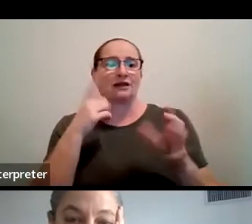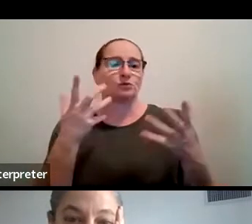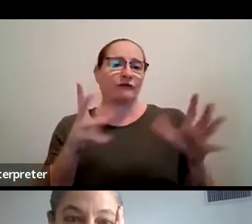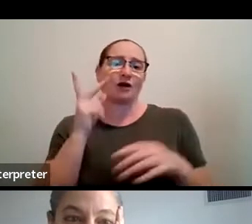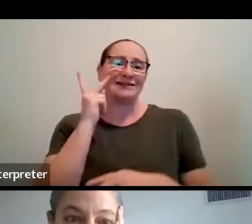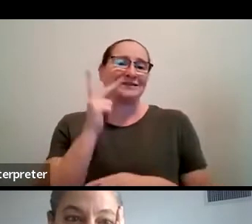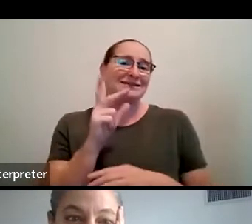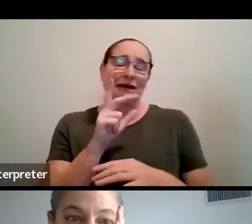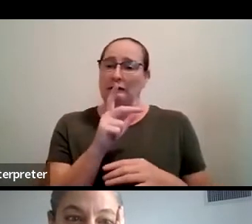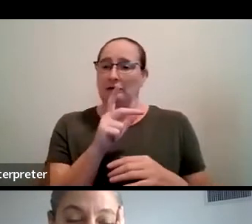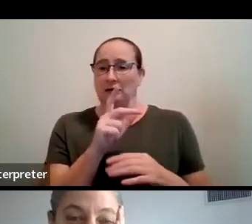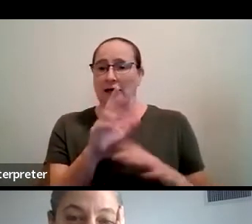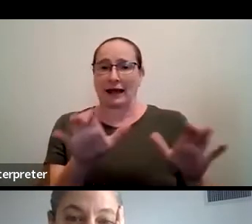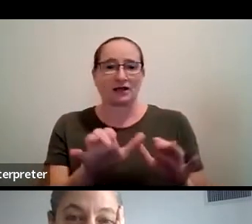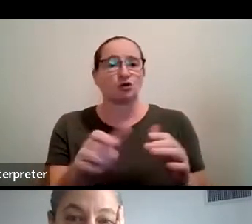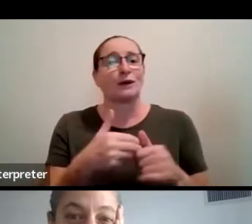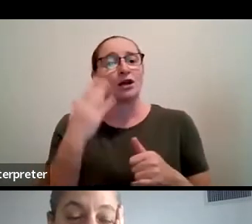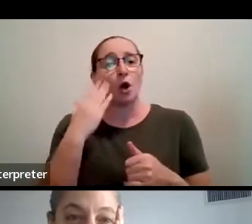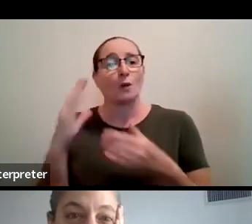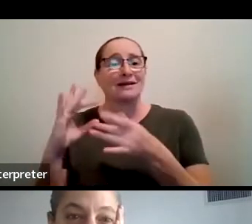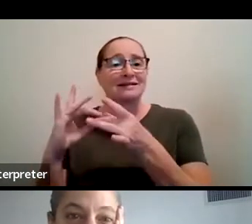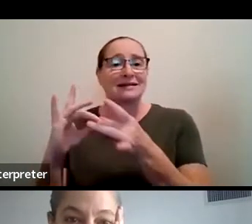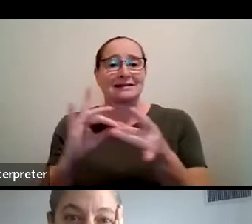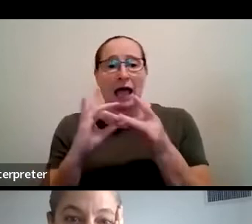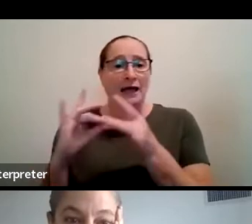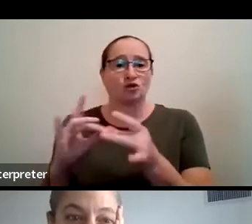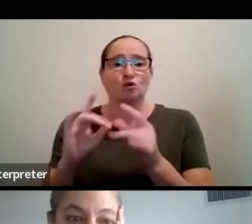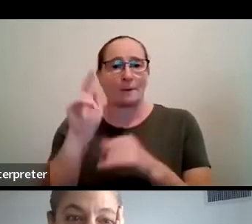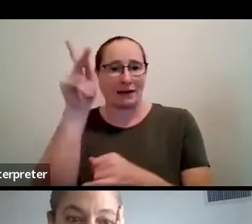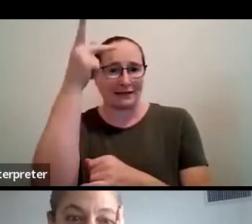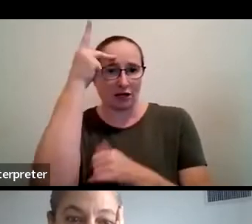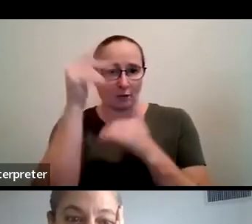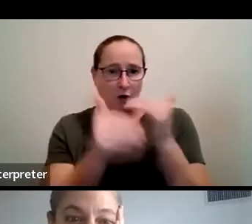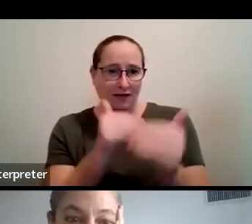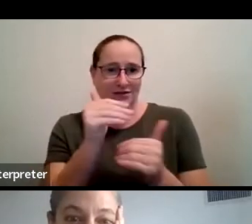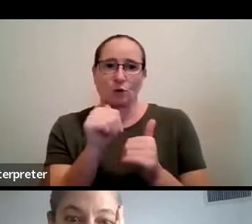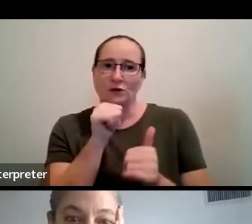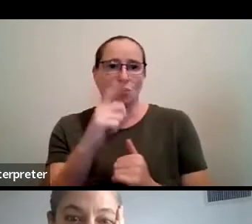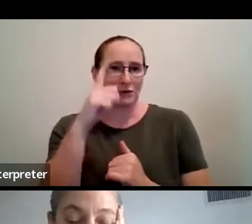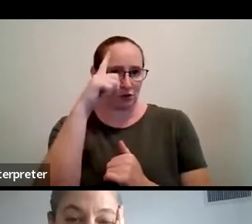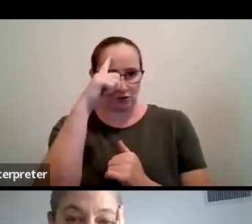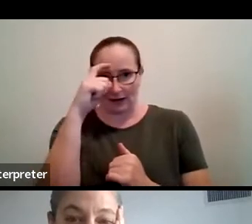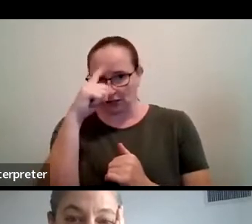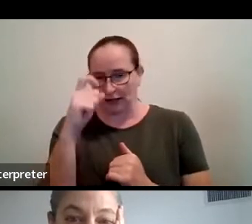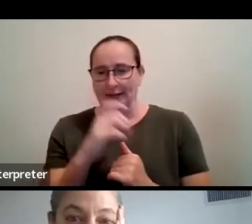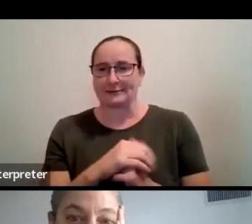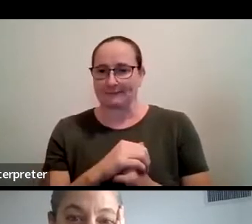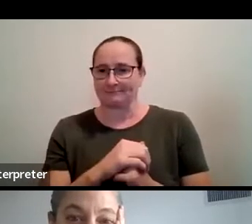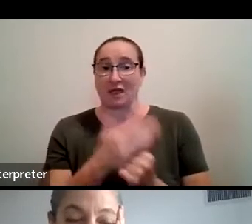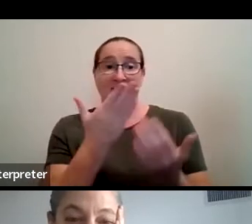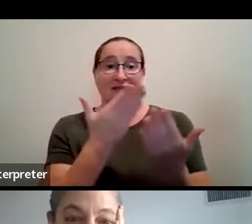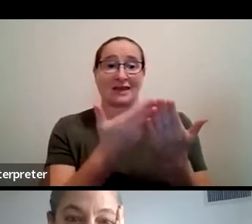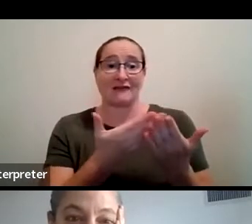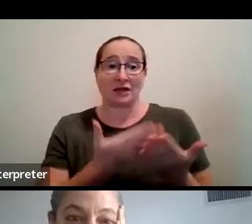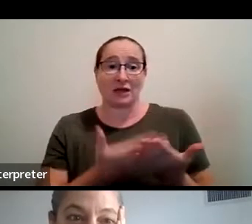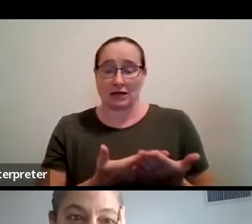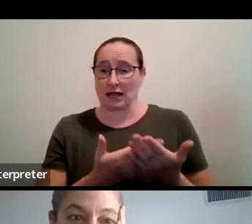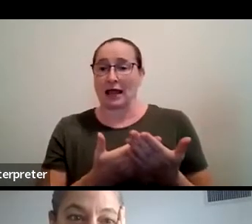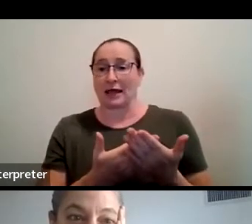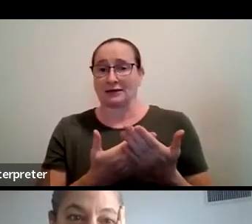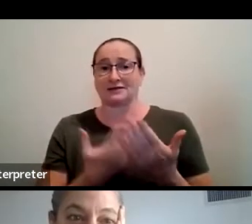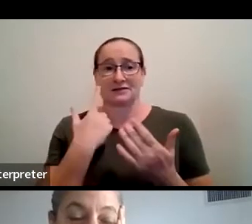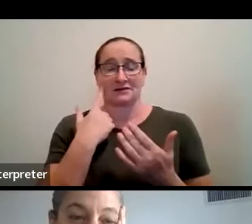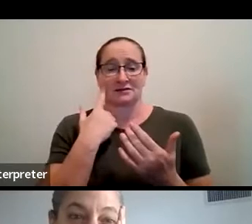in action. And we know that this is tied to political processes. So we don't need to speculate. The evidence has been here for 500